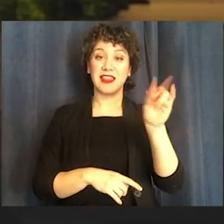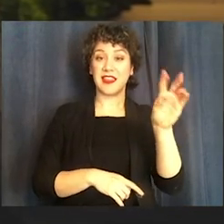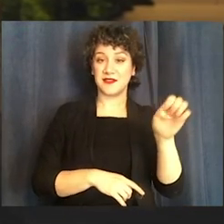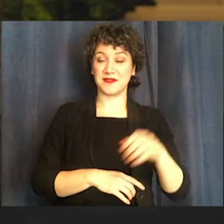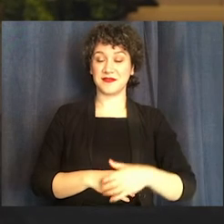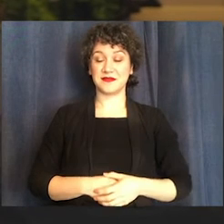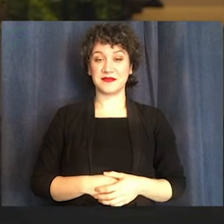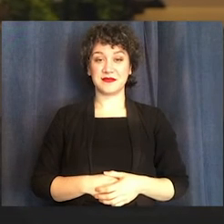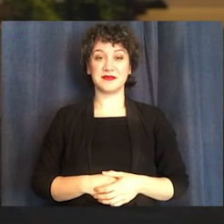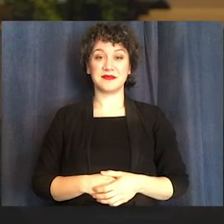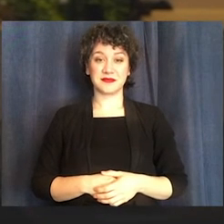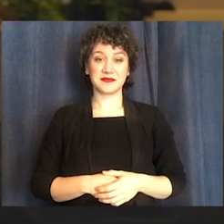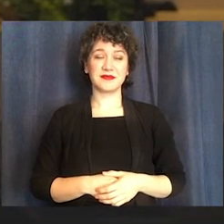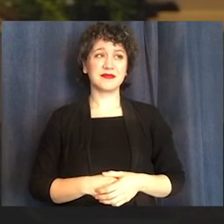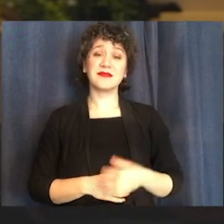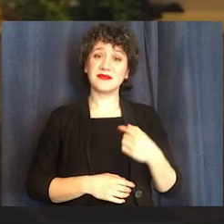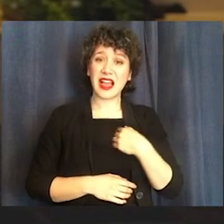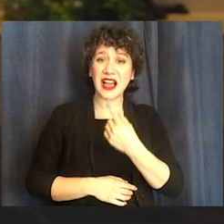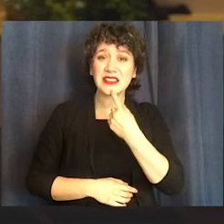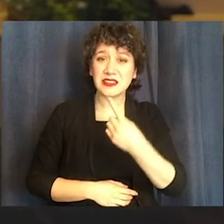in the back of my mind.